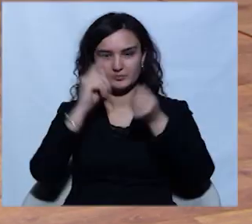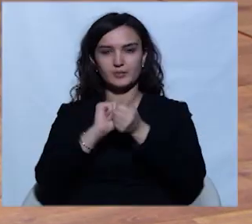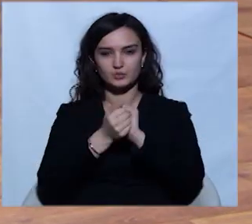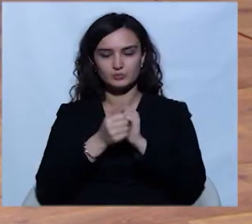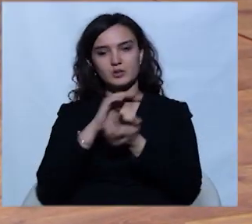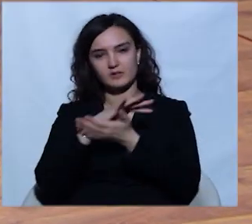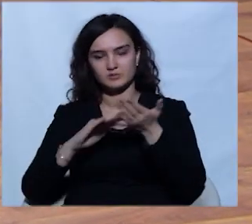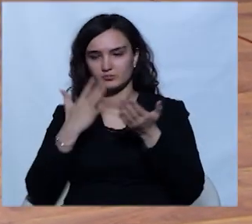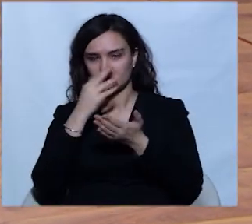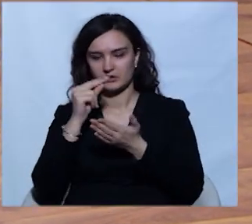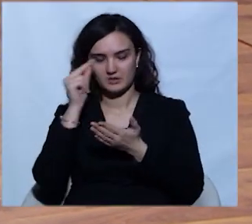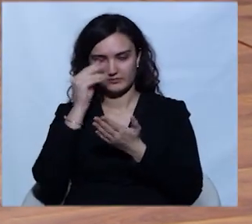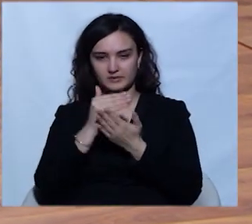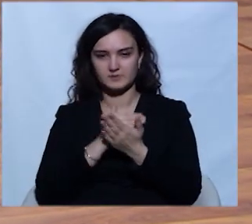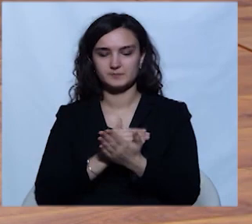continue our lesson.